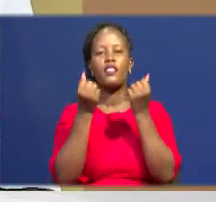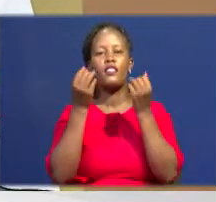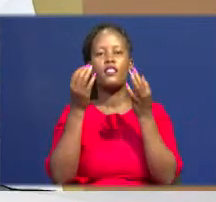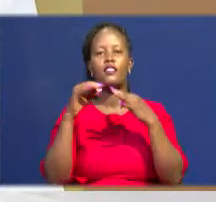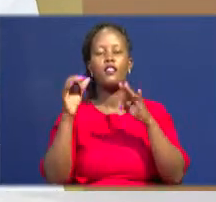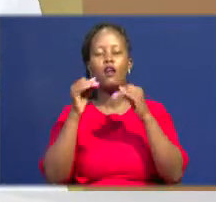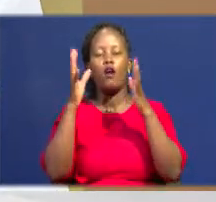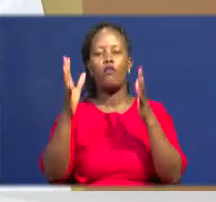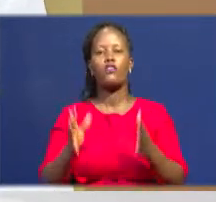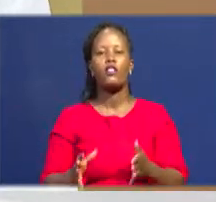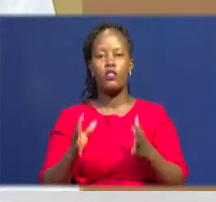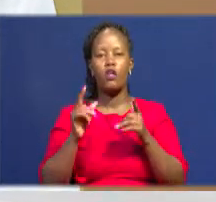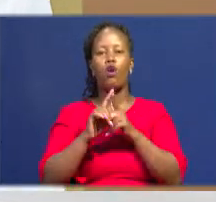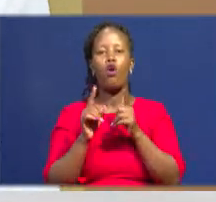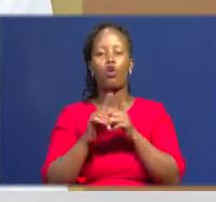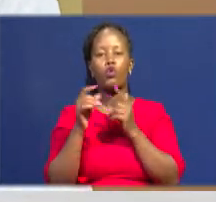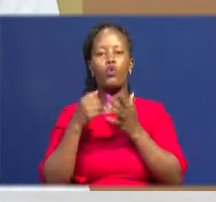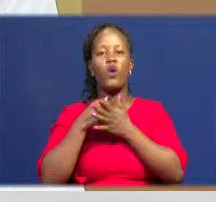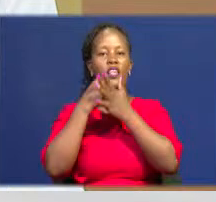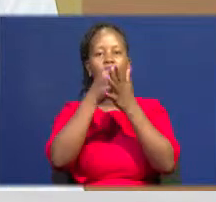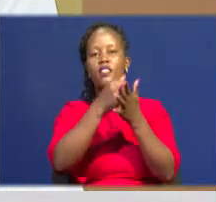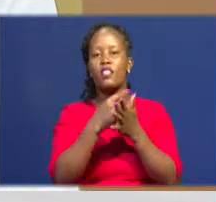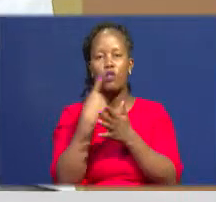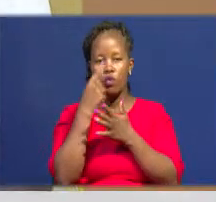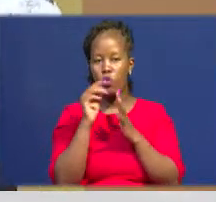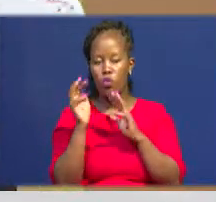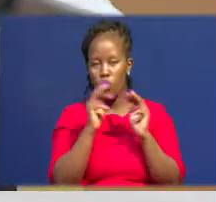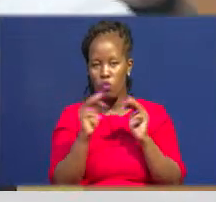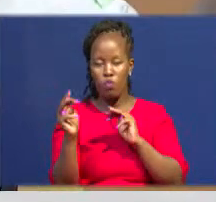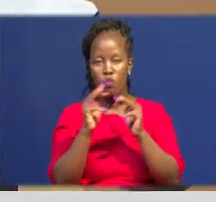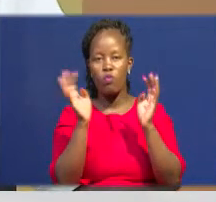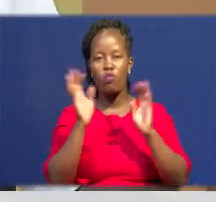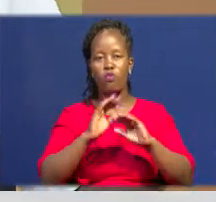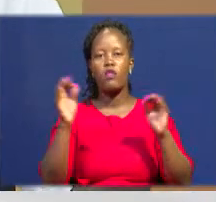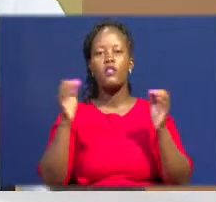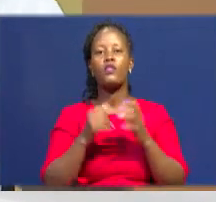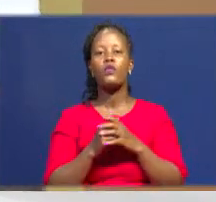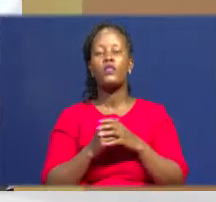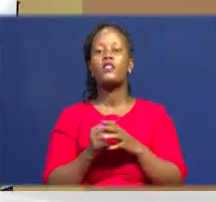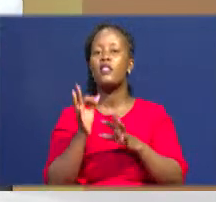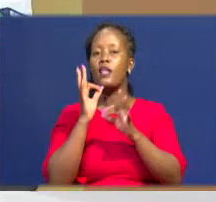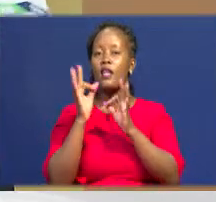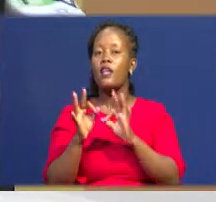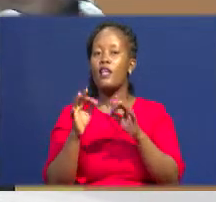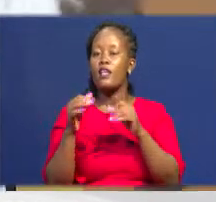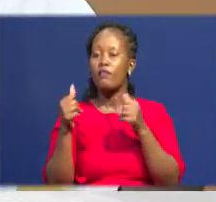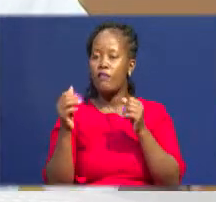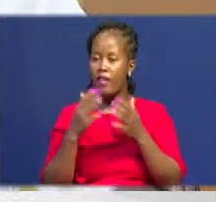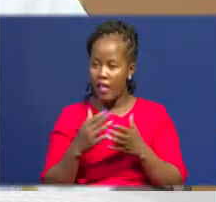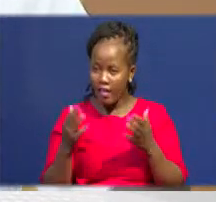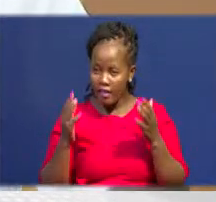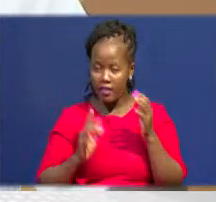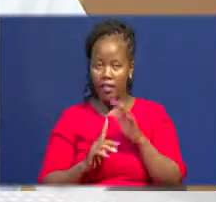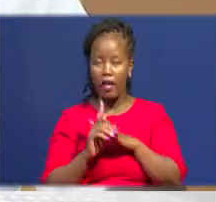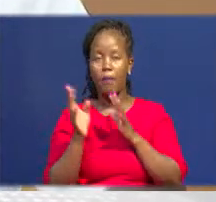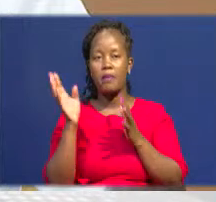then assistants safety officer at the end, they don't move. Now, if anything happens with them, they are what we call post